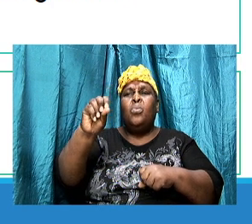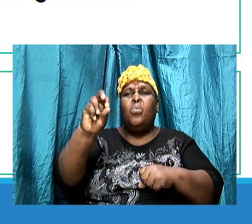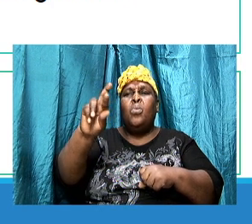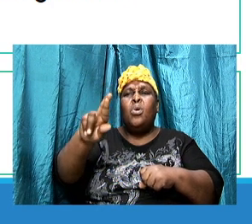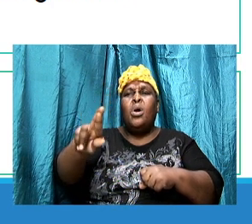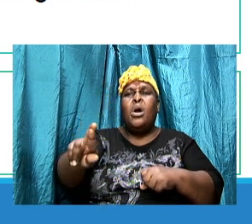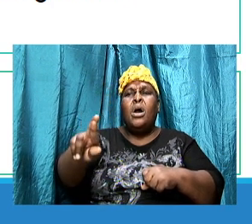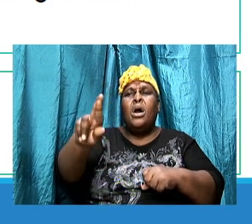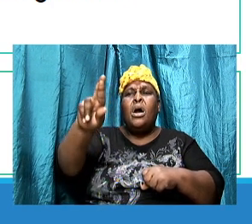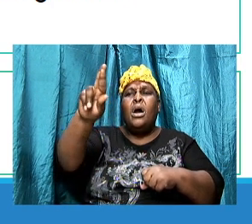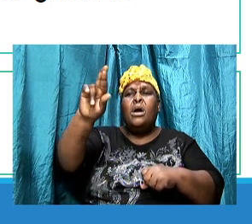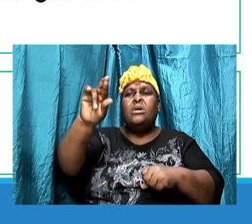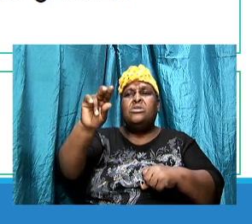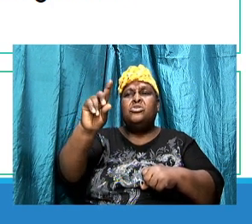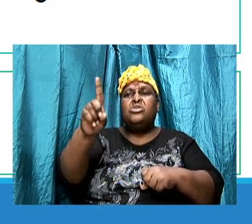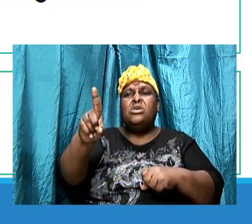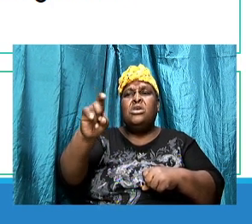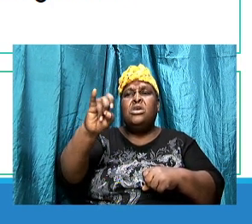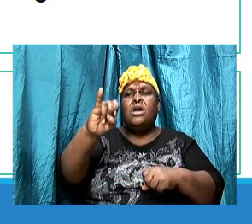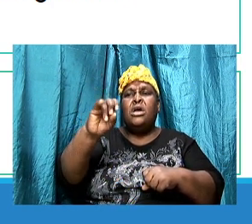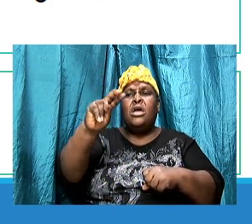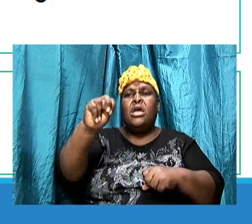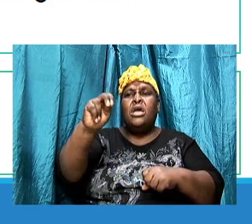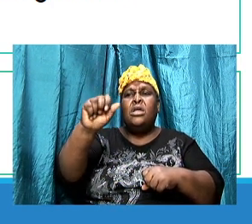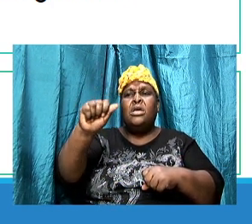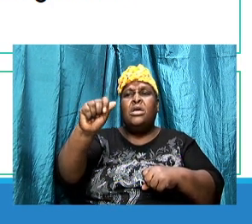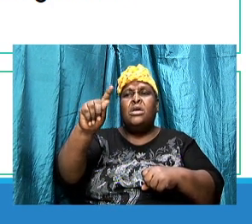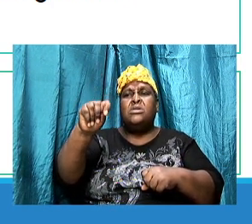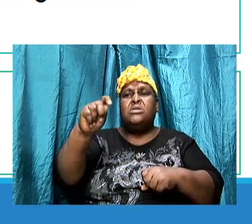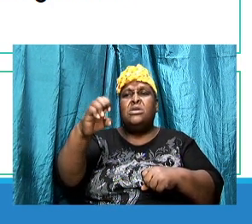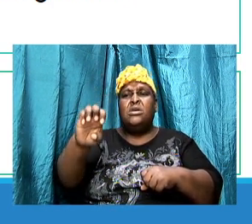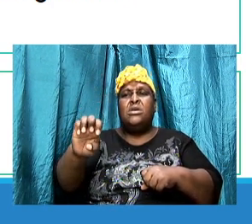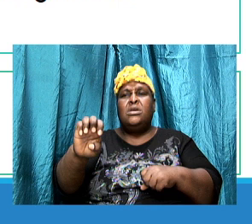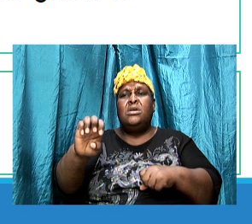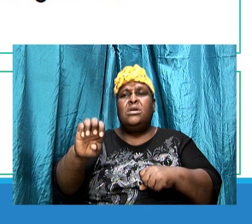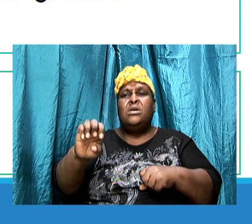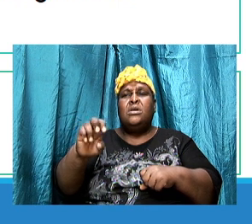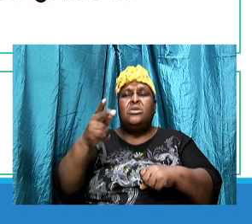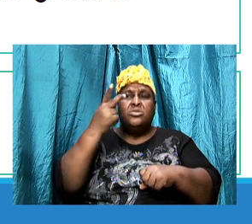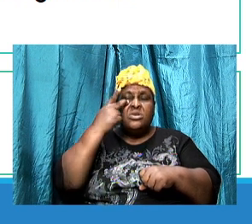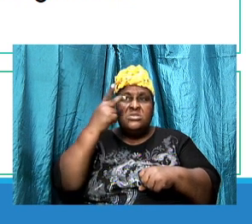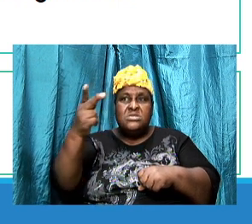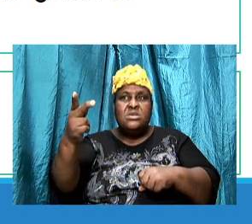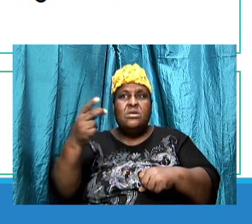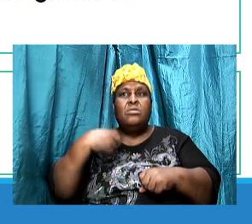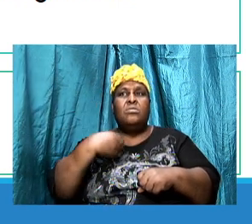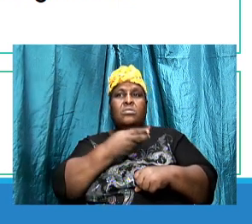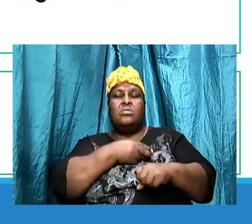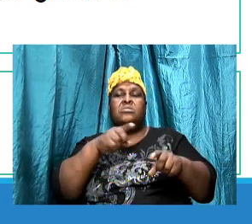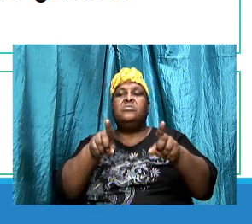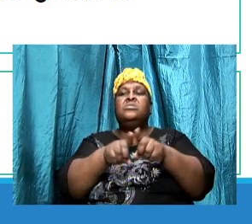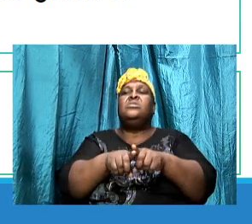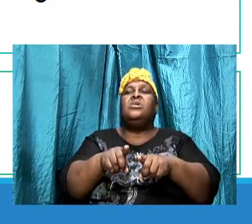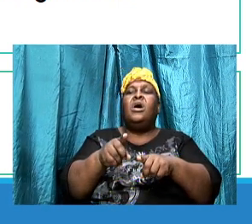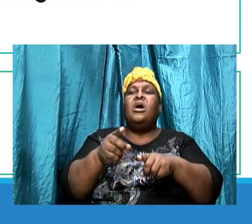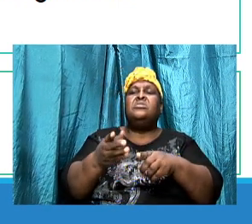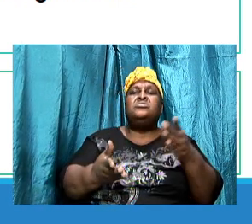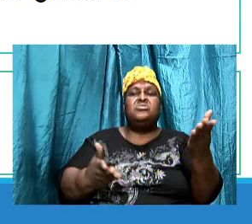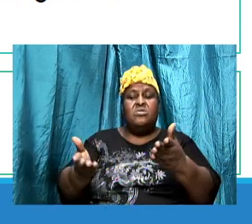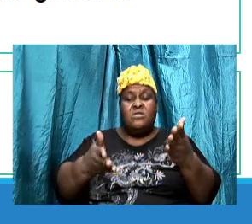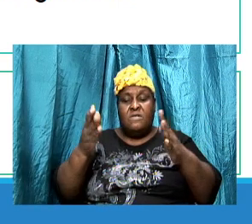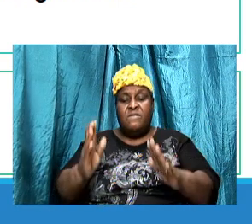should view us, as a servant of God, you know. And he went on to say, and